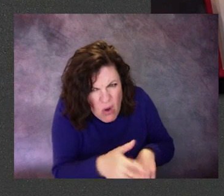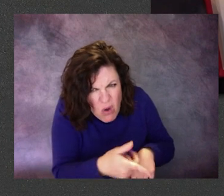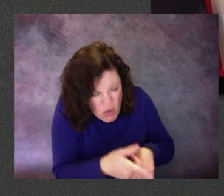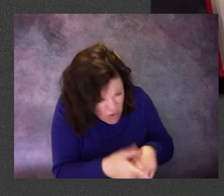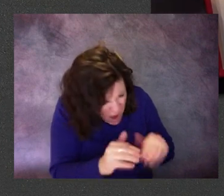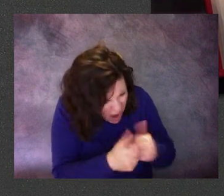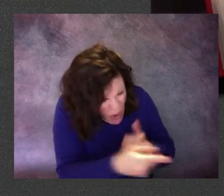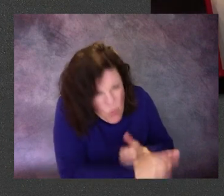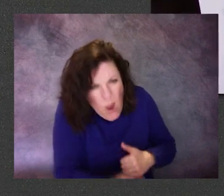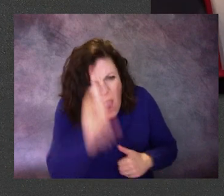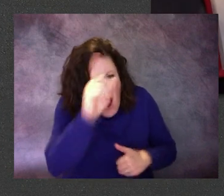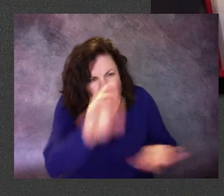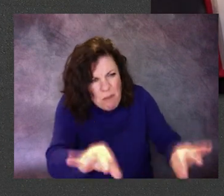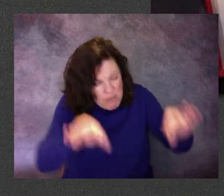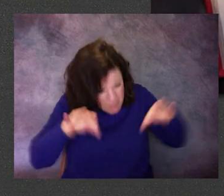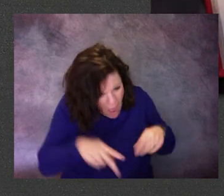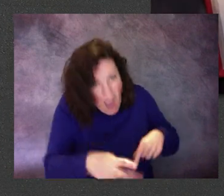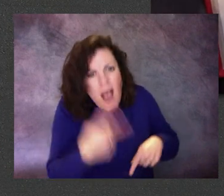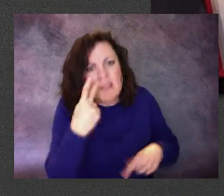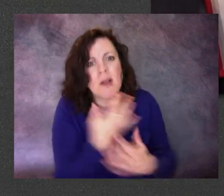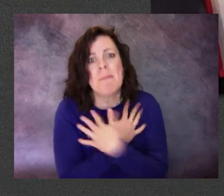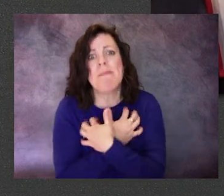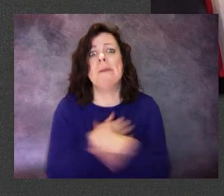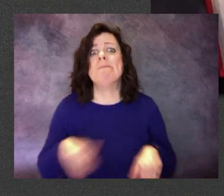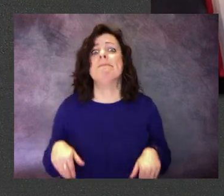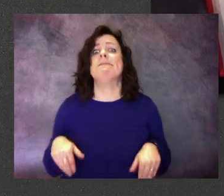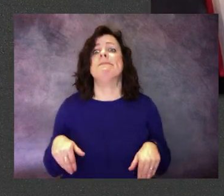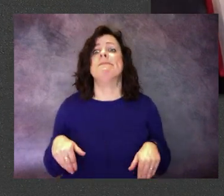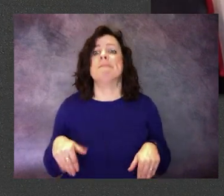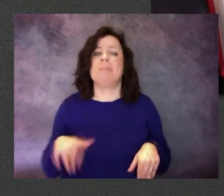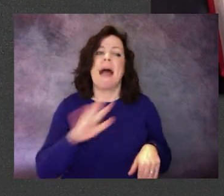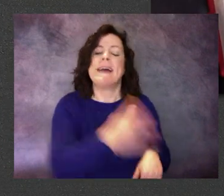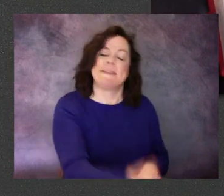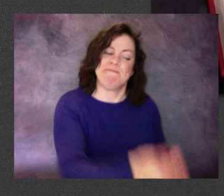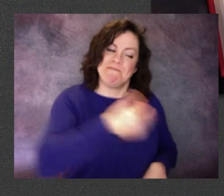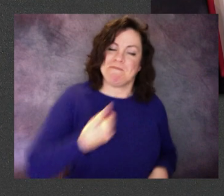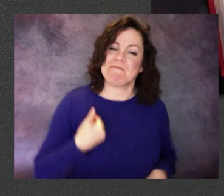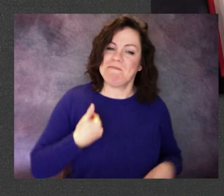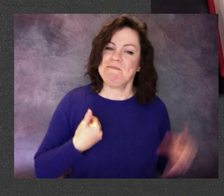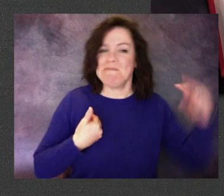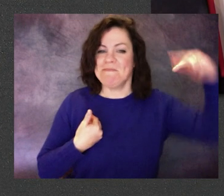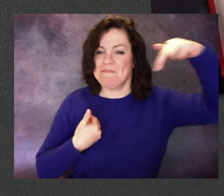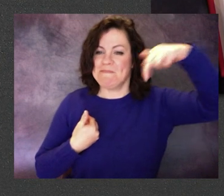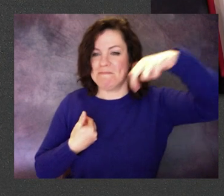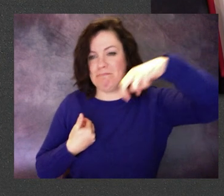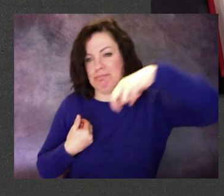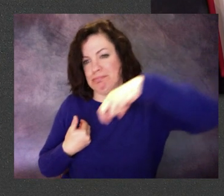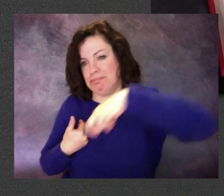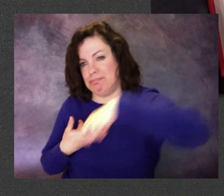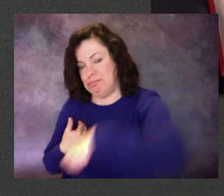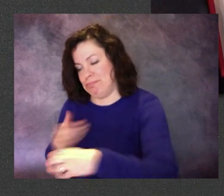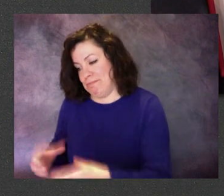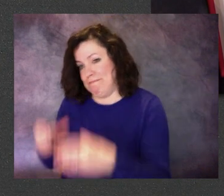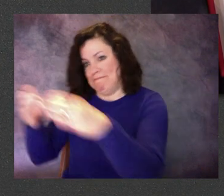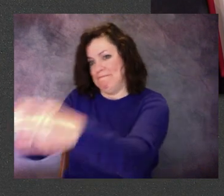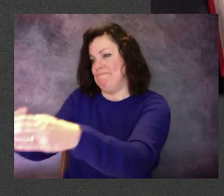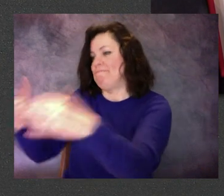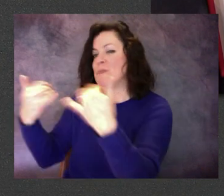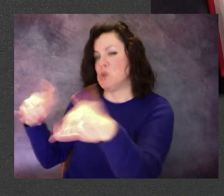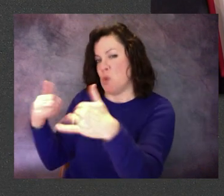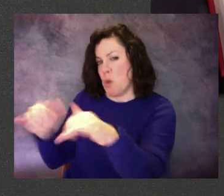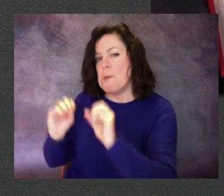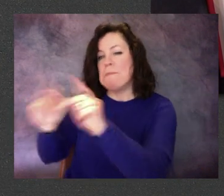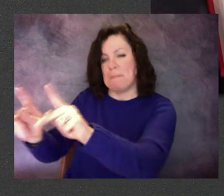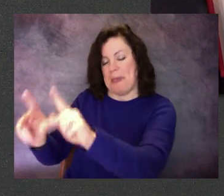get upstairs? The watchman tucked Corduroy under his arm and carried him down the escalator and set him on the shelf in the toy department